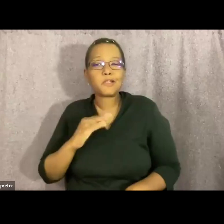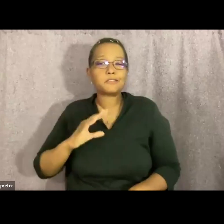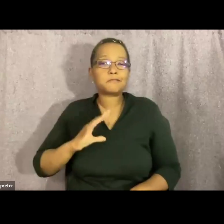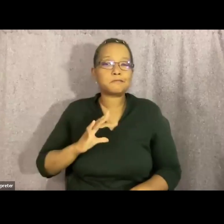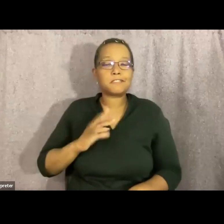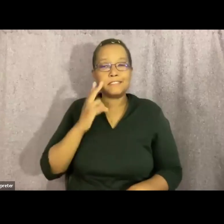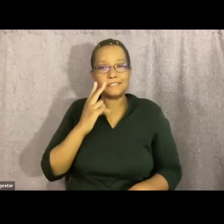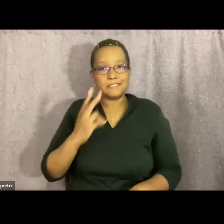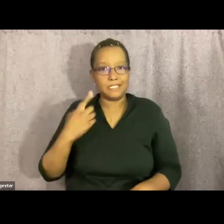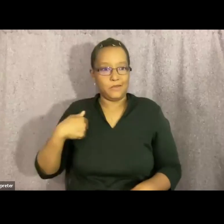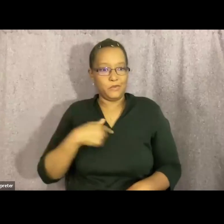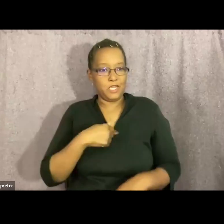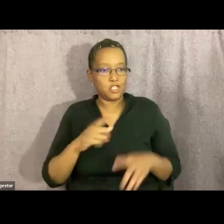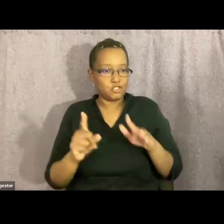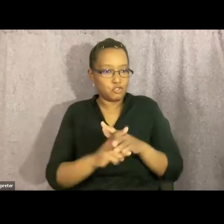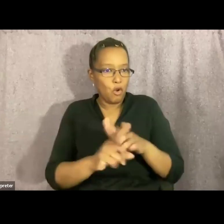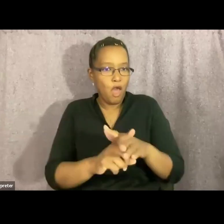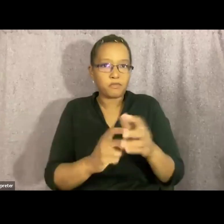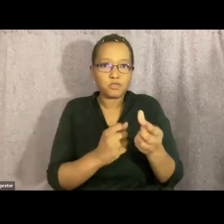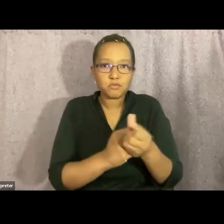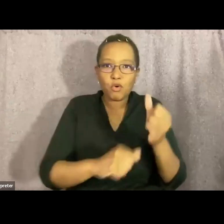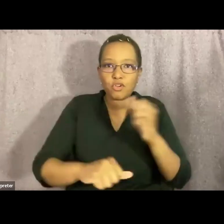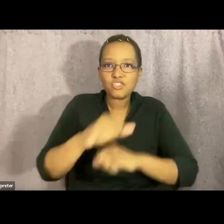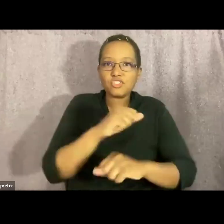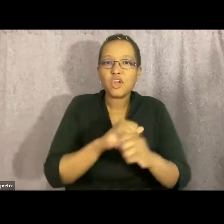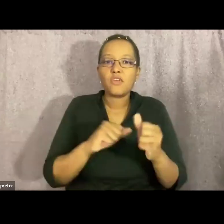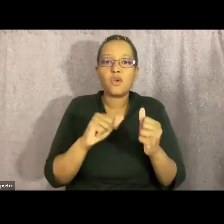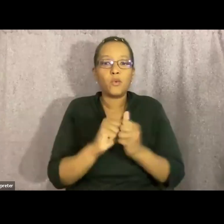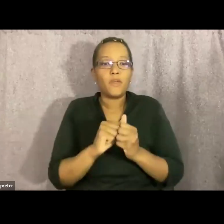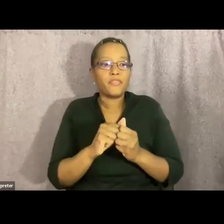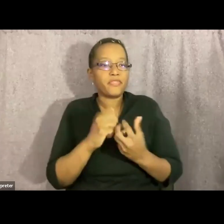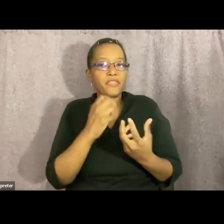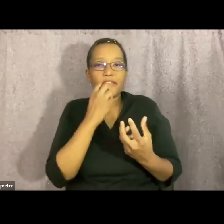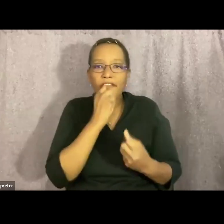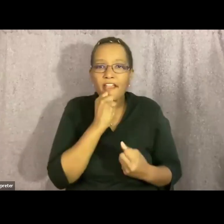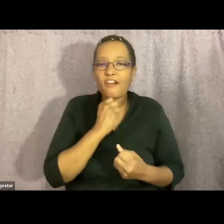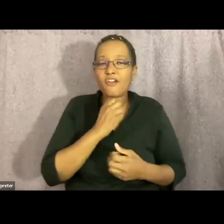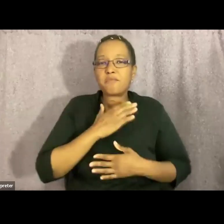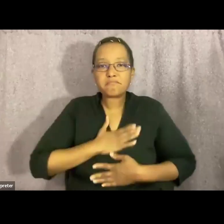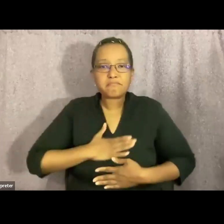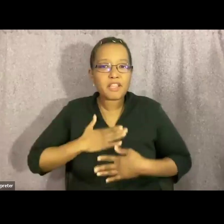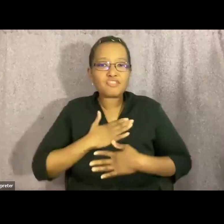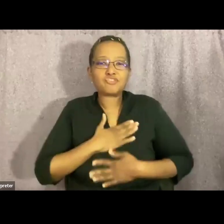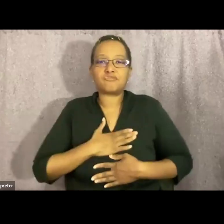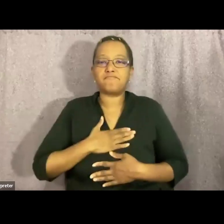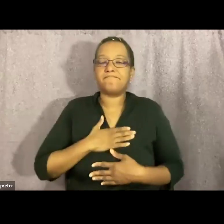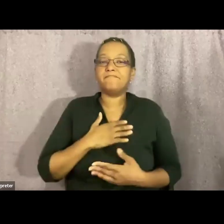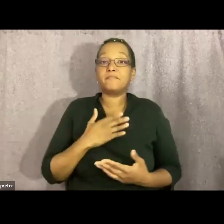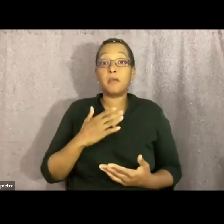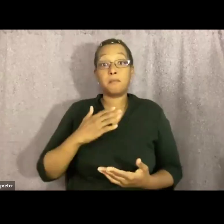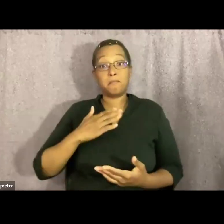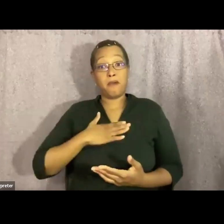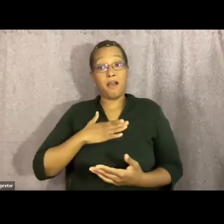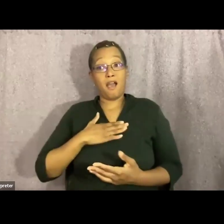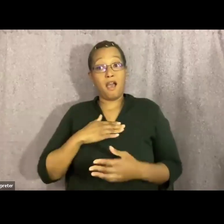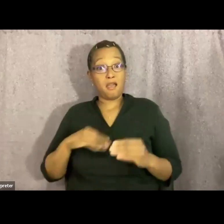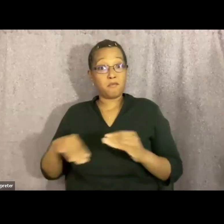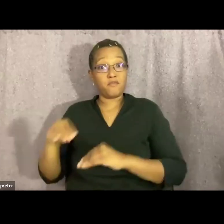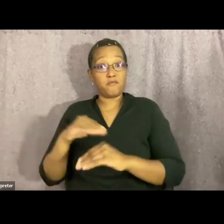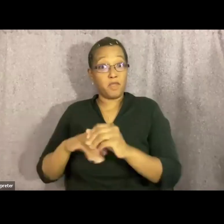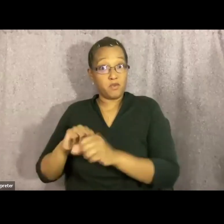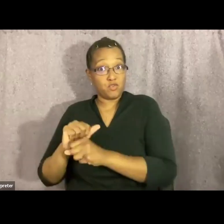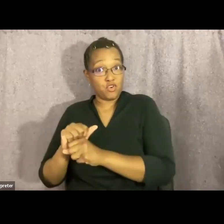each other's needs with ease, care, and pleasure. In my movement work, I so often